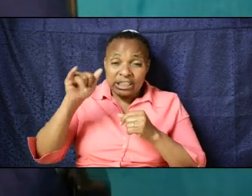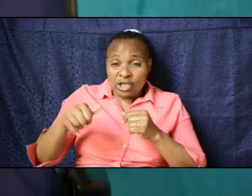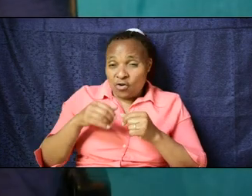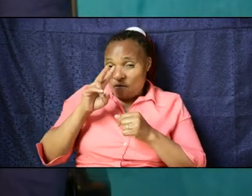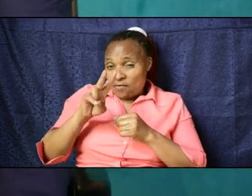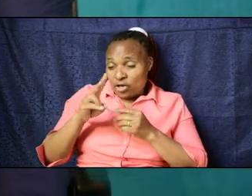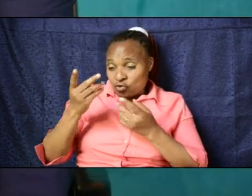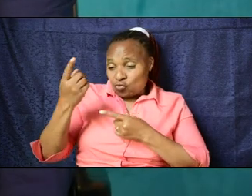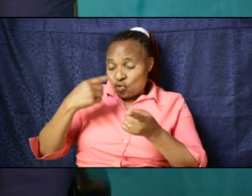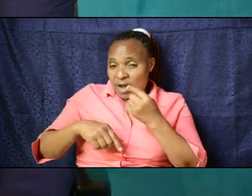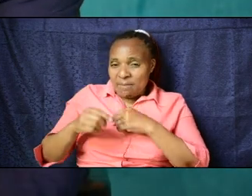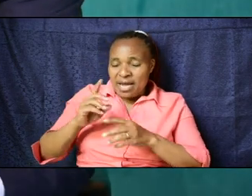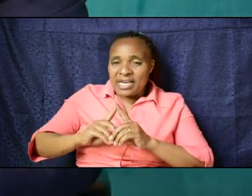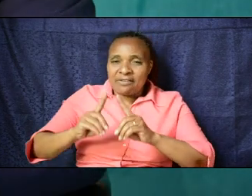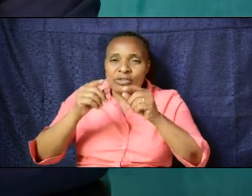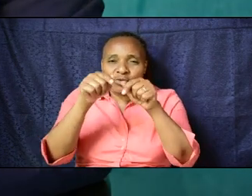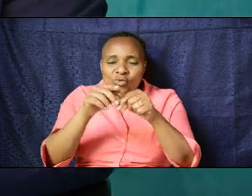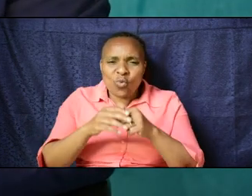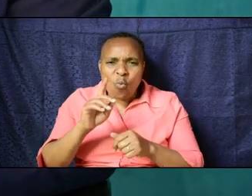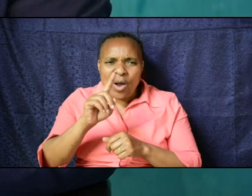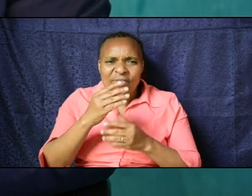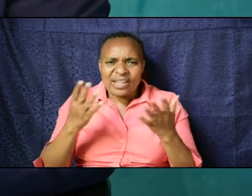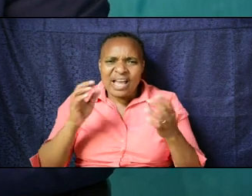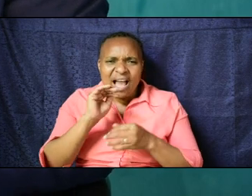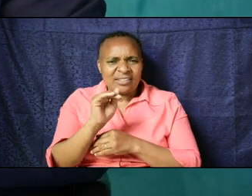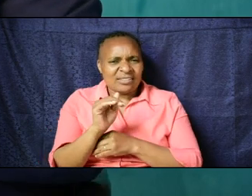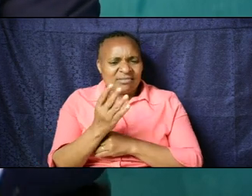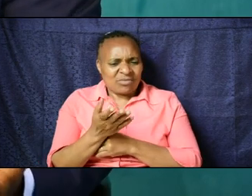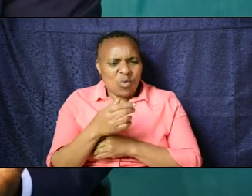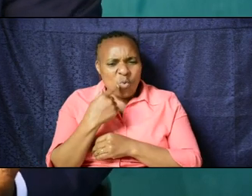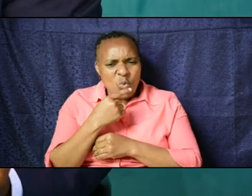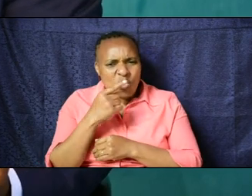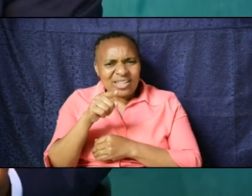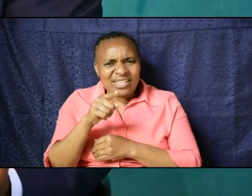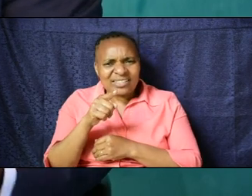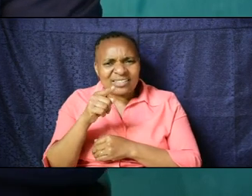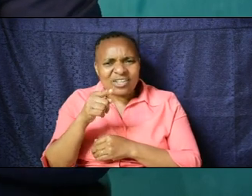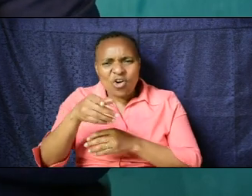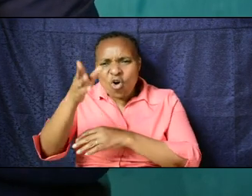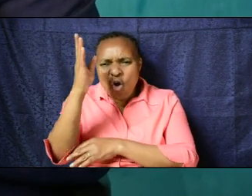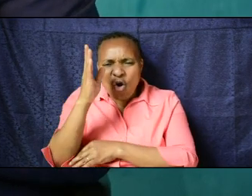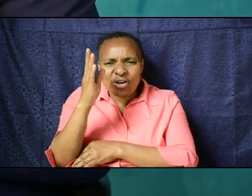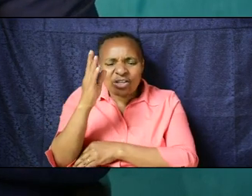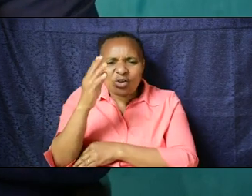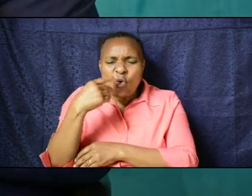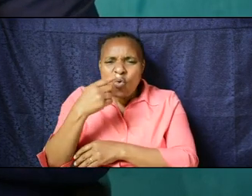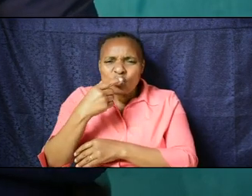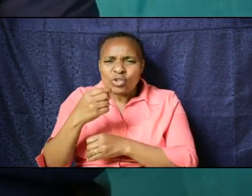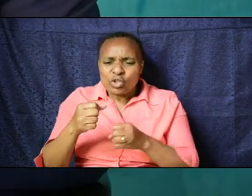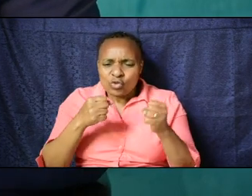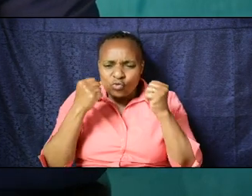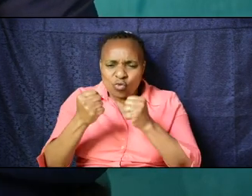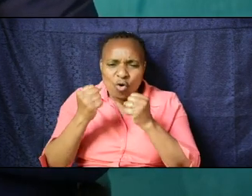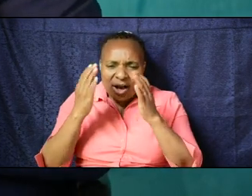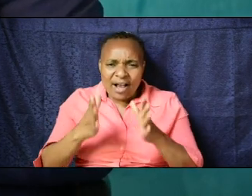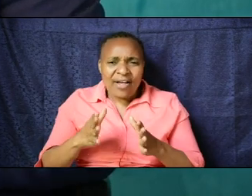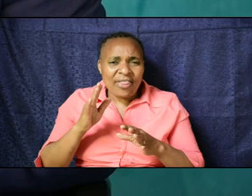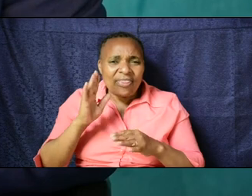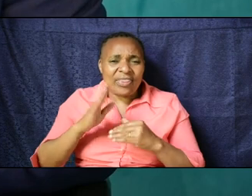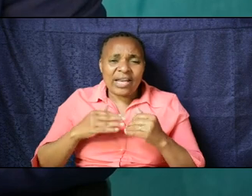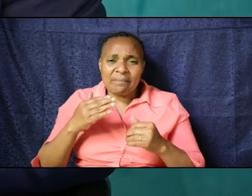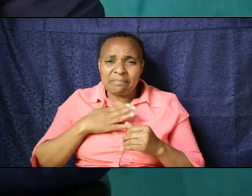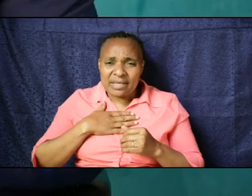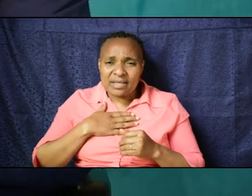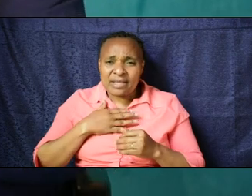come and deliver to you. One thing he asked was, like, who is this Jehovah? Who is superior than me and my